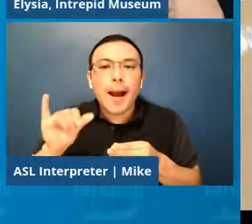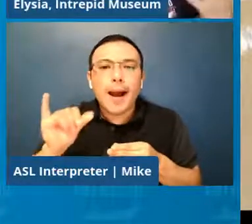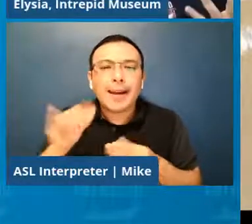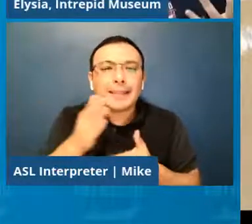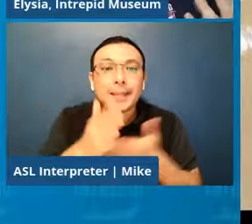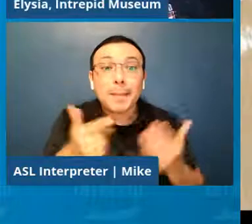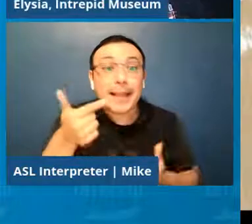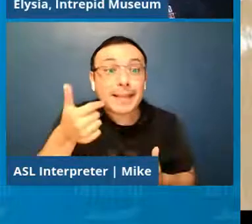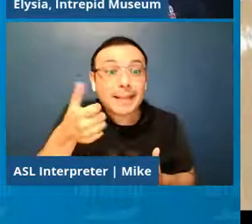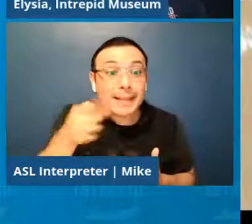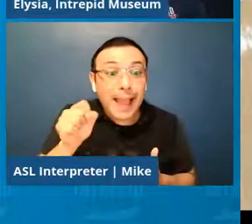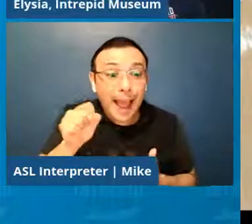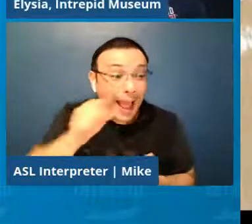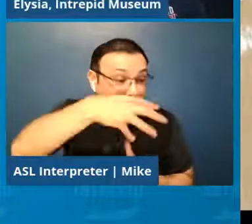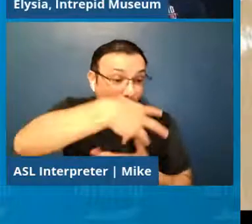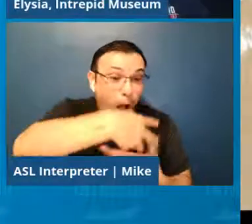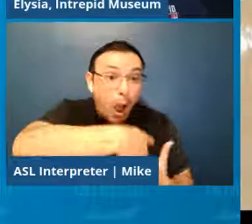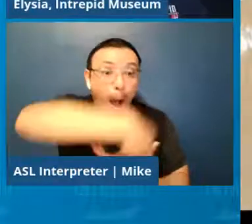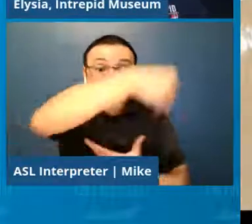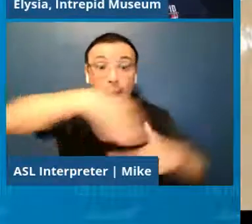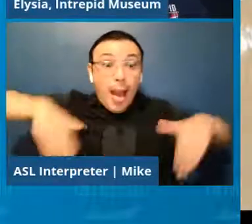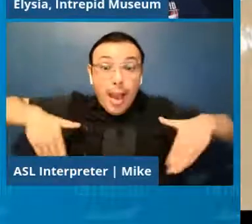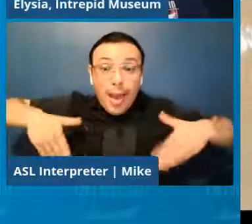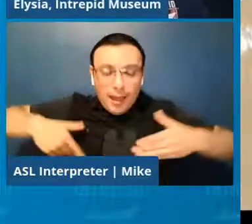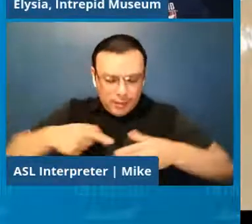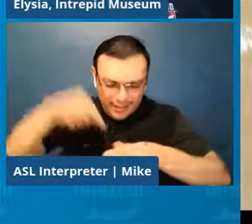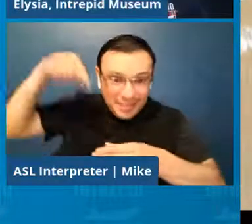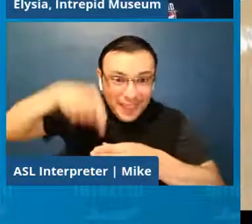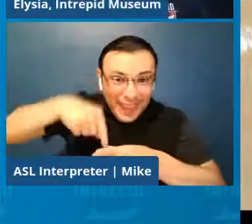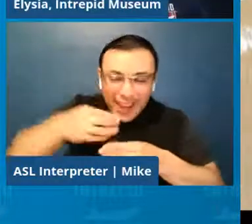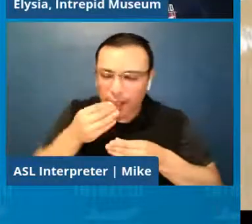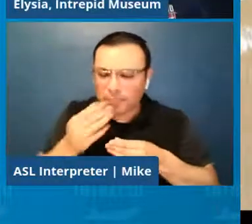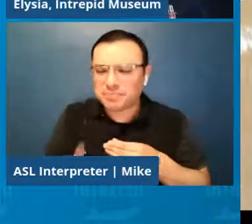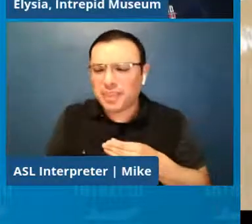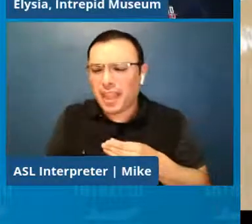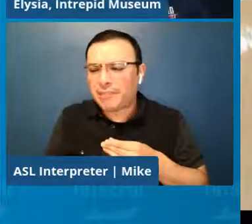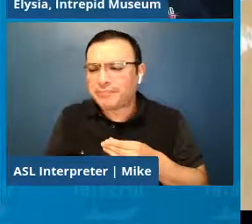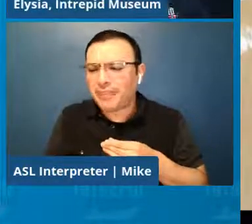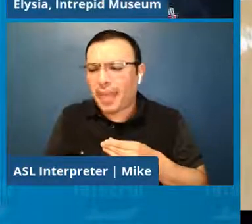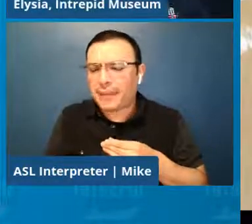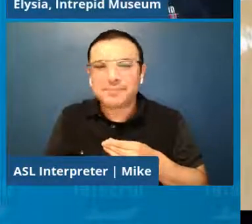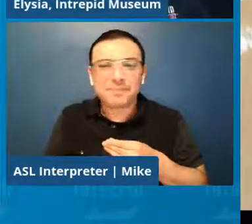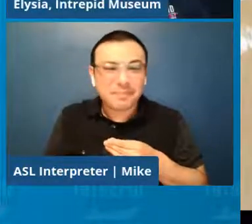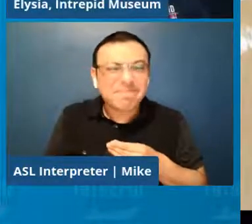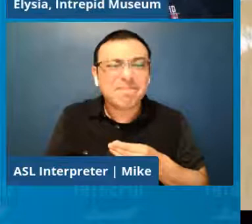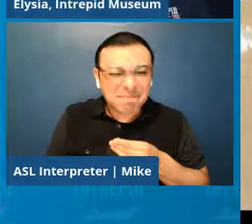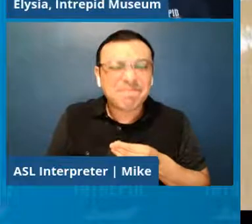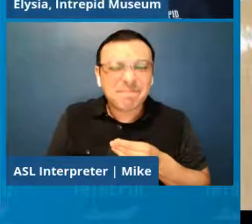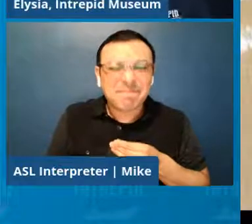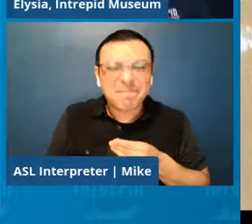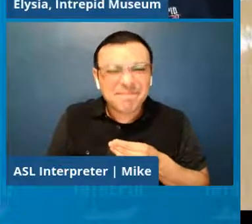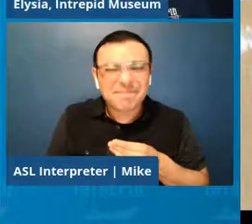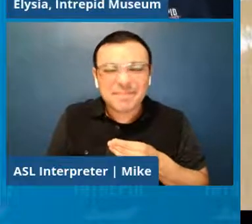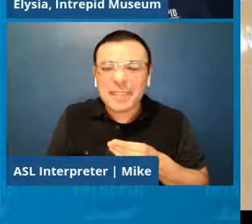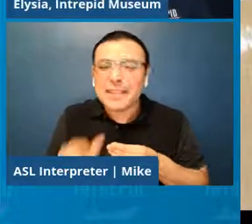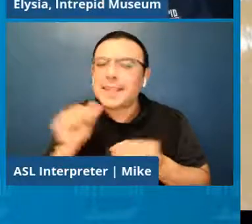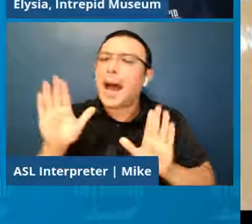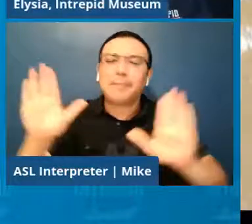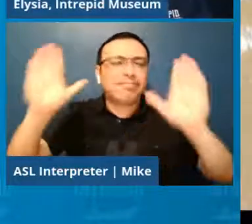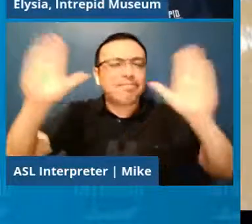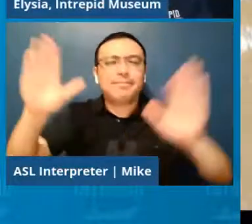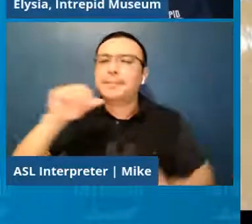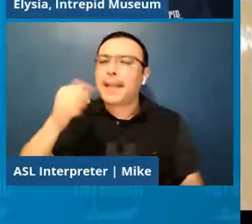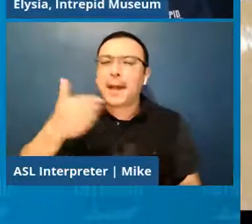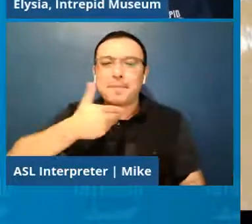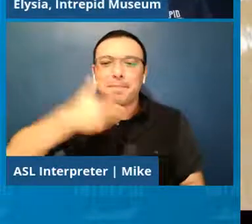again, reform properly too when you add water. So I want to pause here one more time, see if we've got any